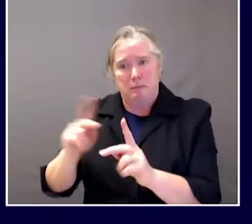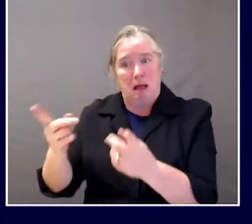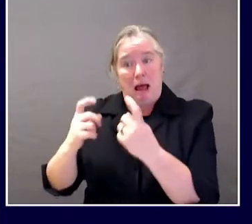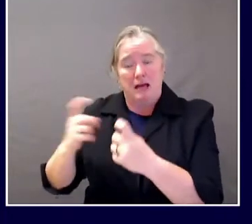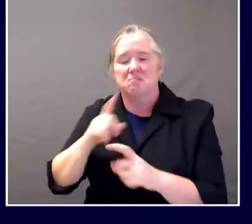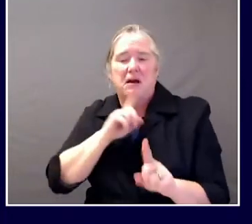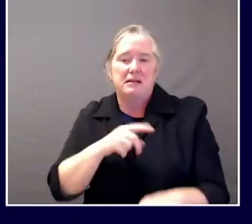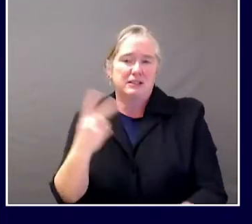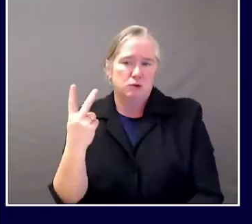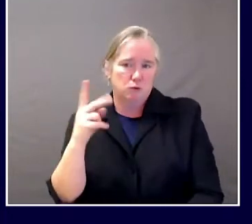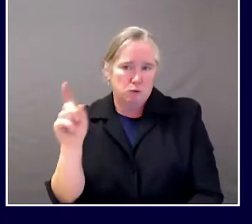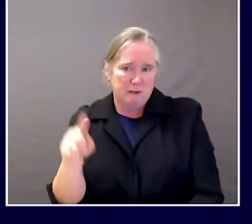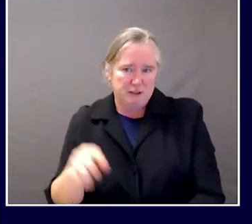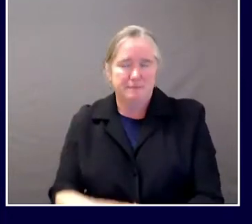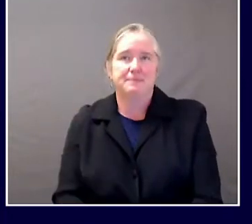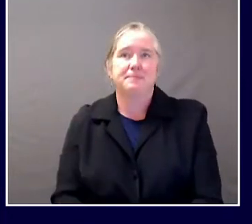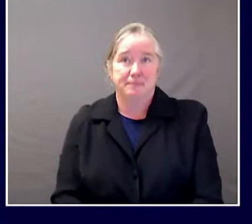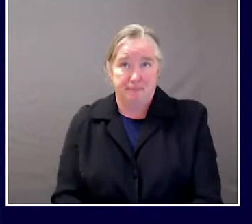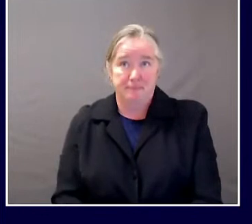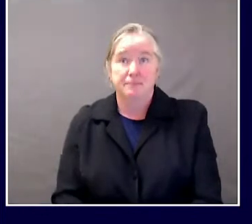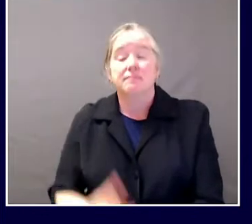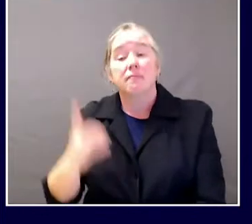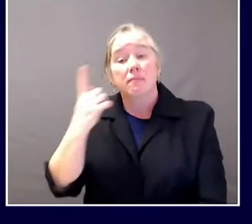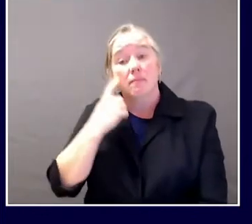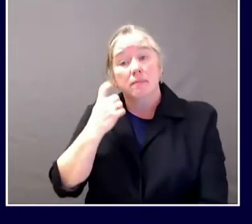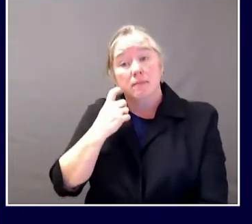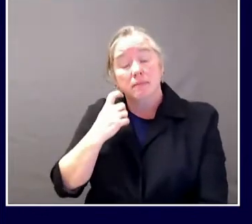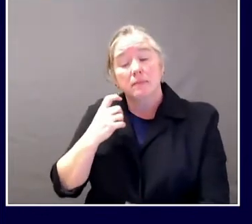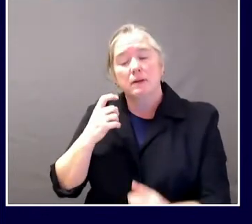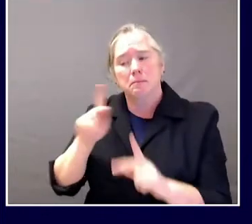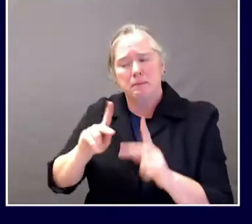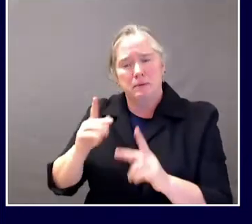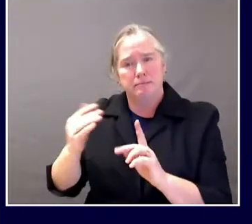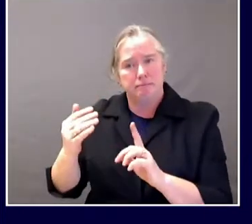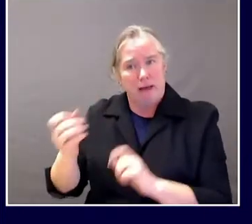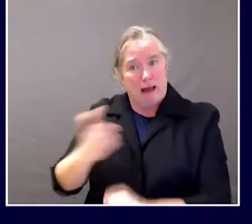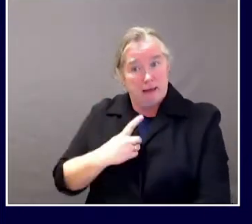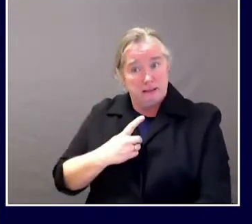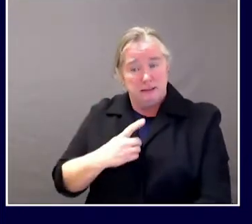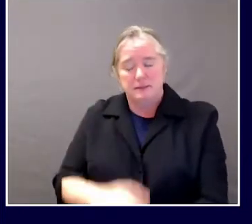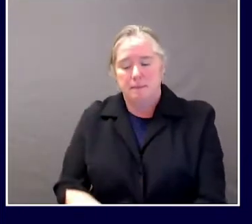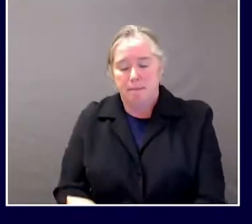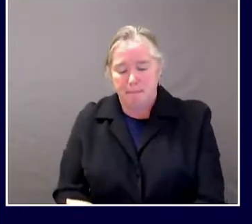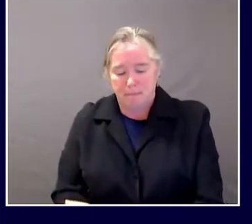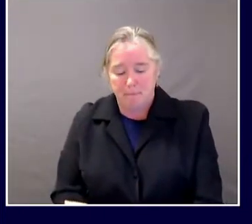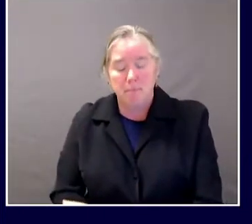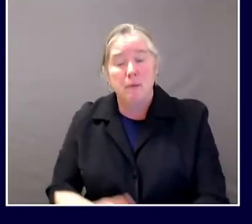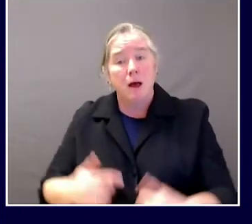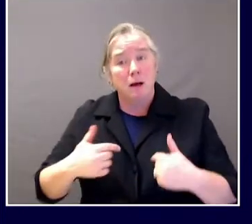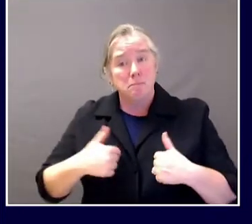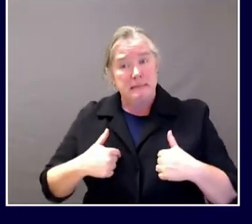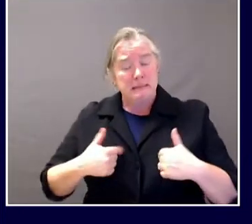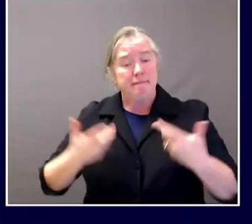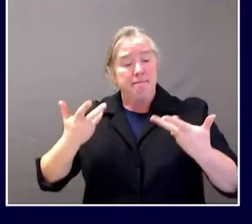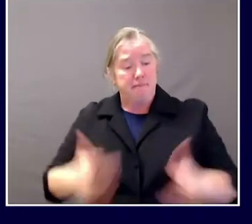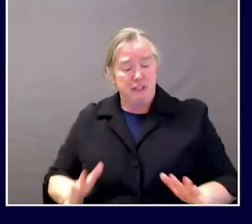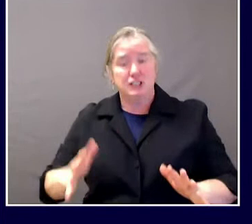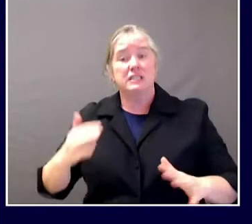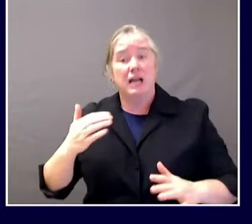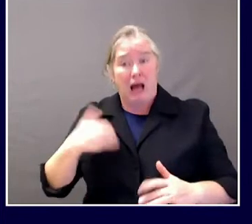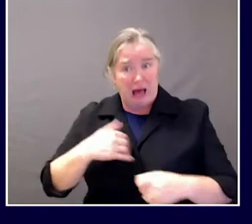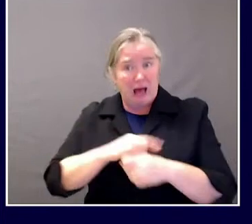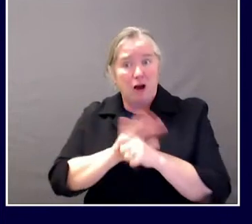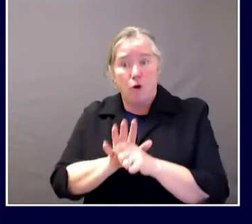One of the questions that we've received recently is whether someone who has gotten COVID-19 needs to